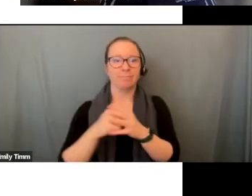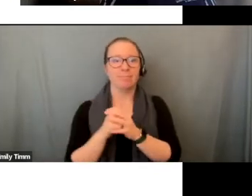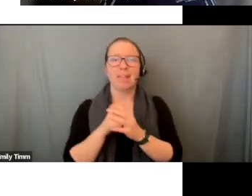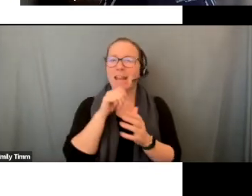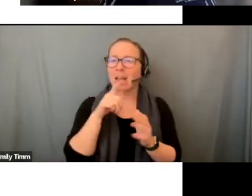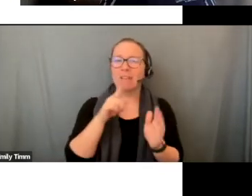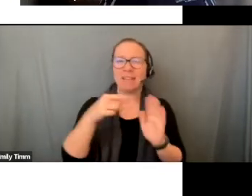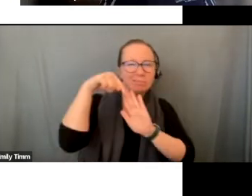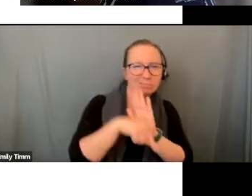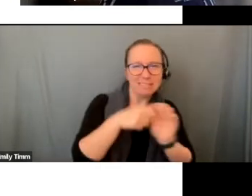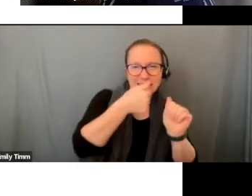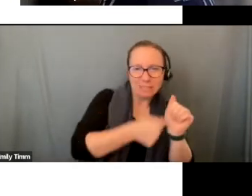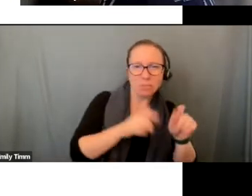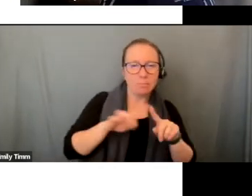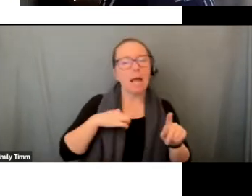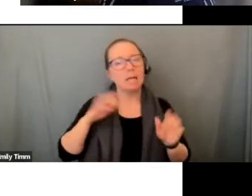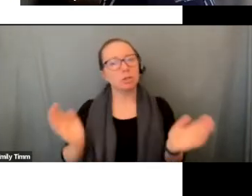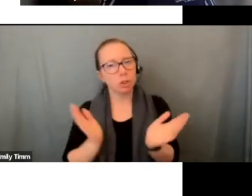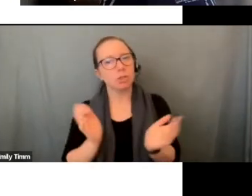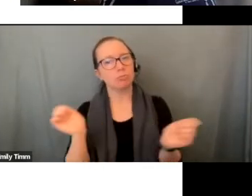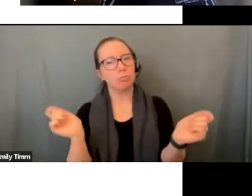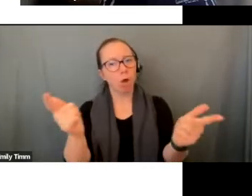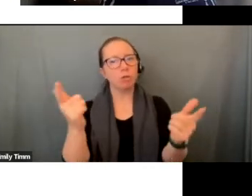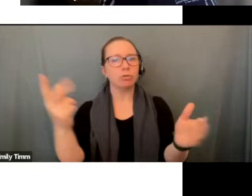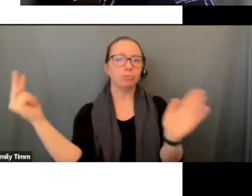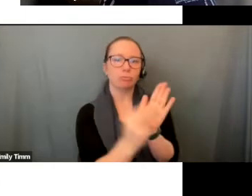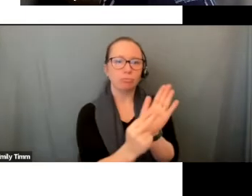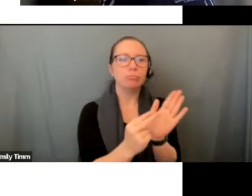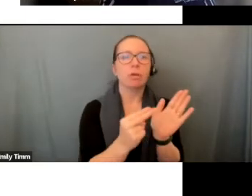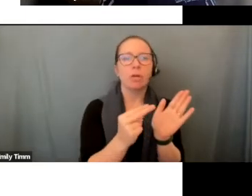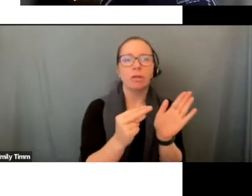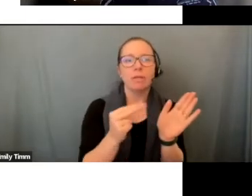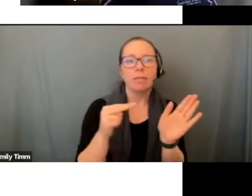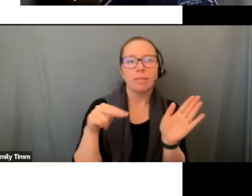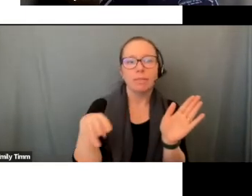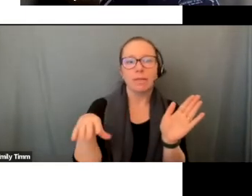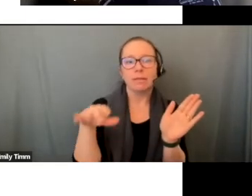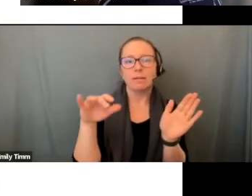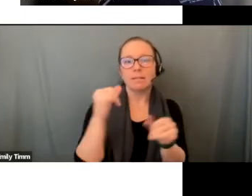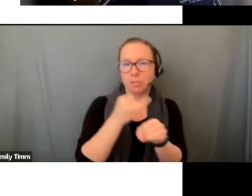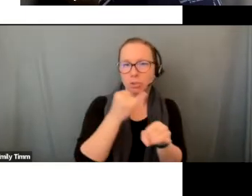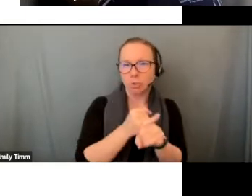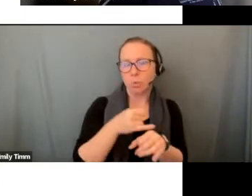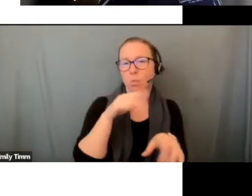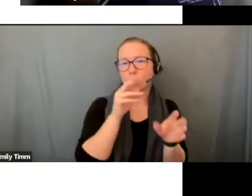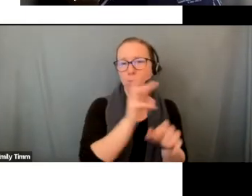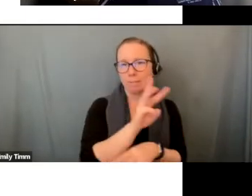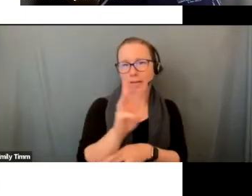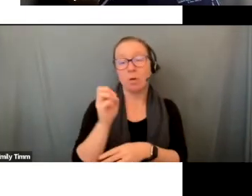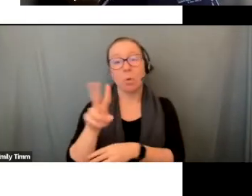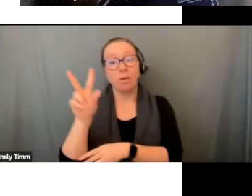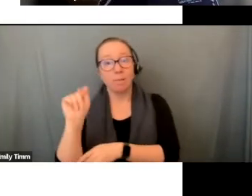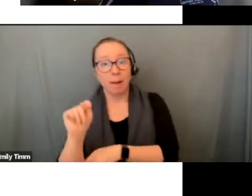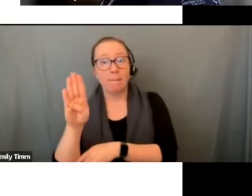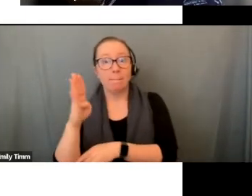of those. I will encourage folks to take a look at the Prevention Institute's website or checking out the Vermont Blueprint for Health's page